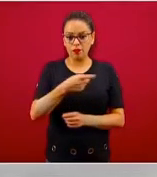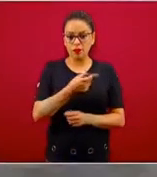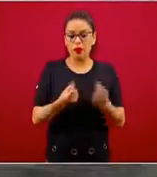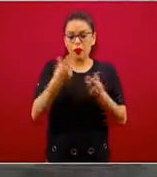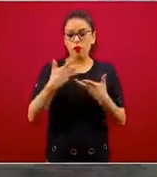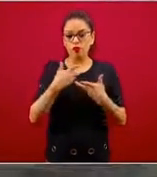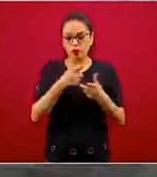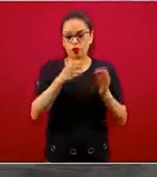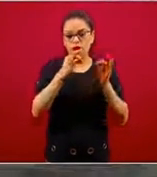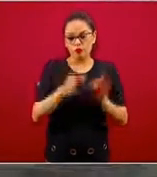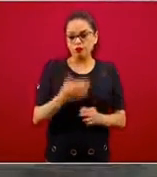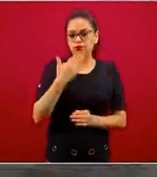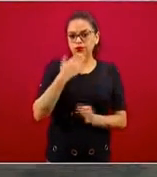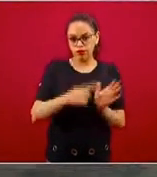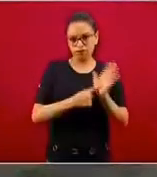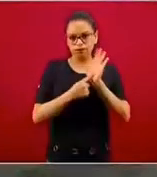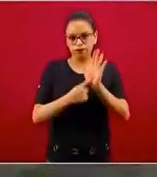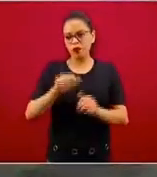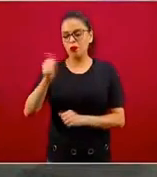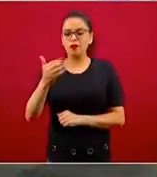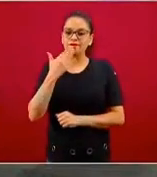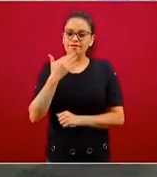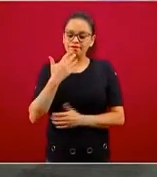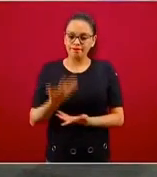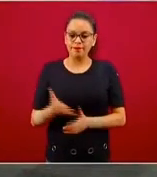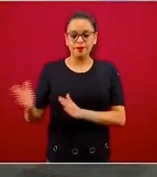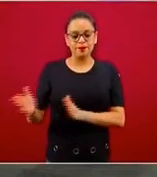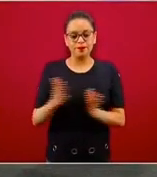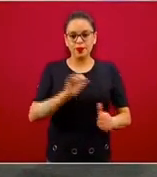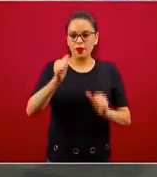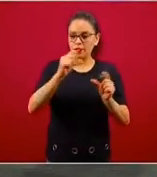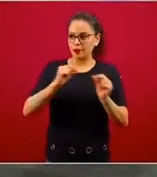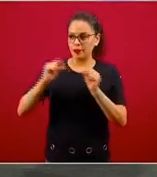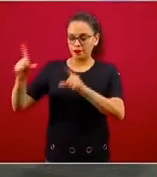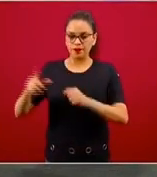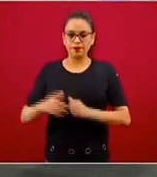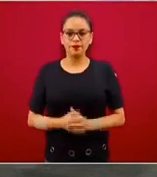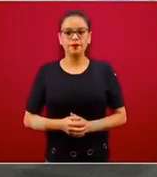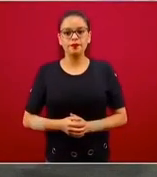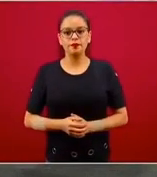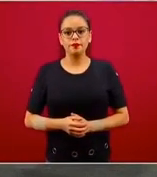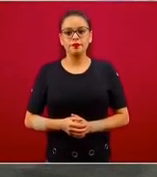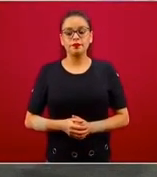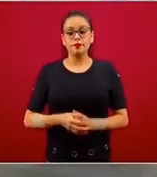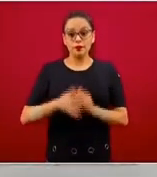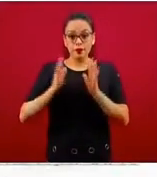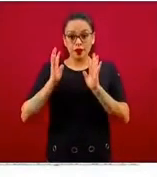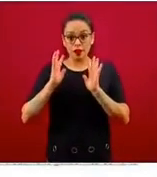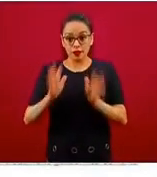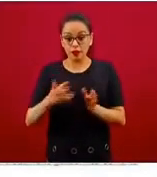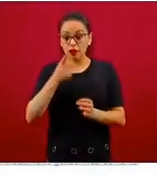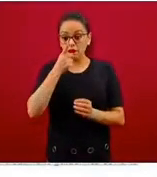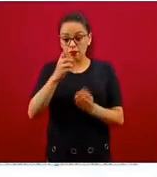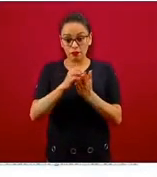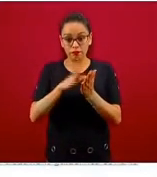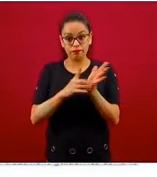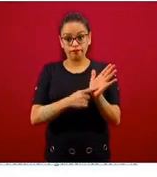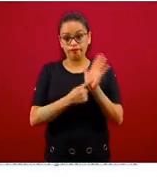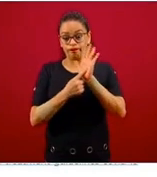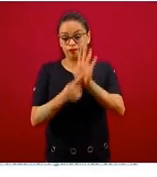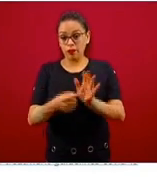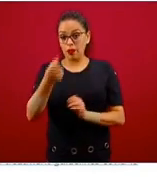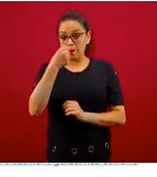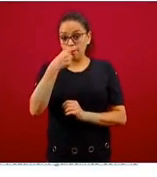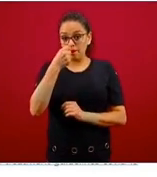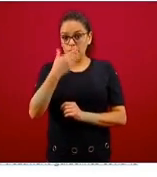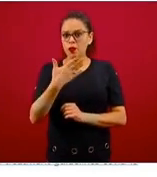Hydroxychloroquine, Redesmir, etc. I want to be very clear about this. There is no scientific evidence